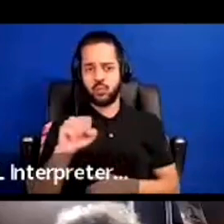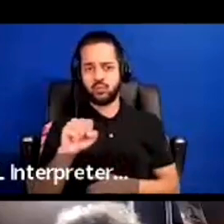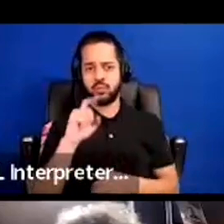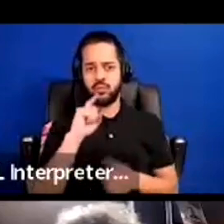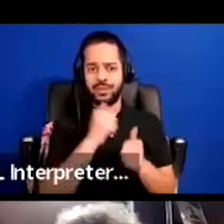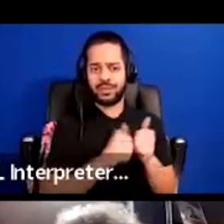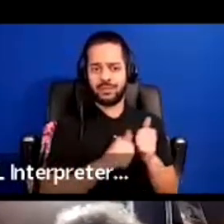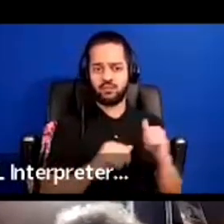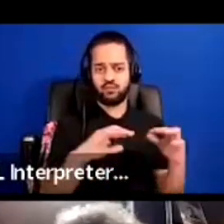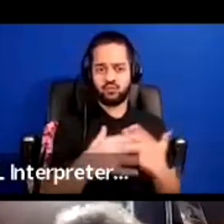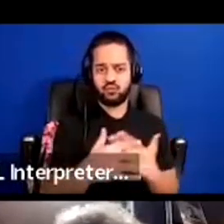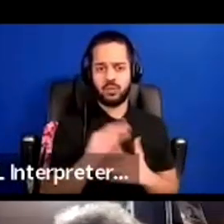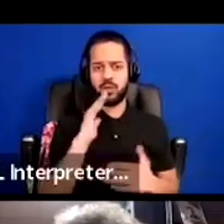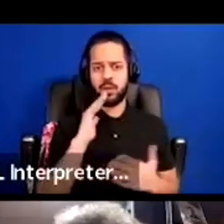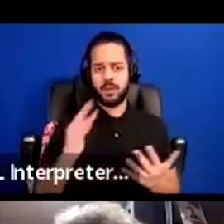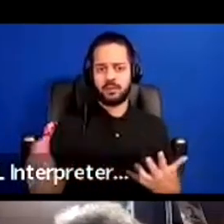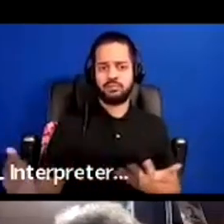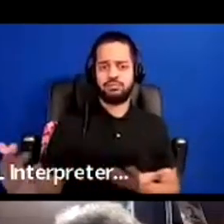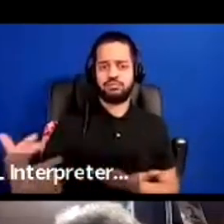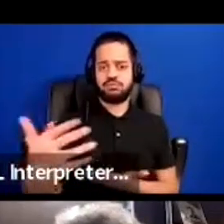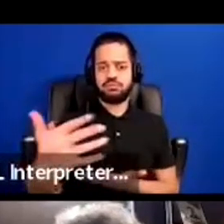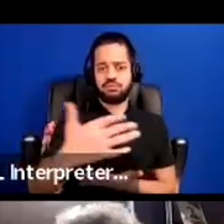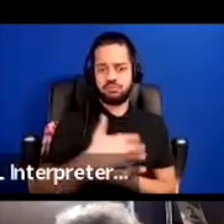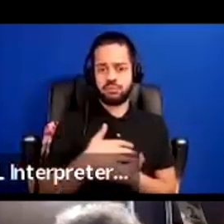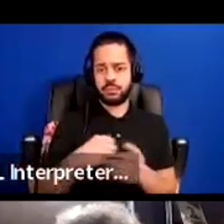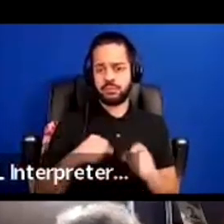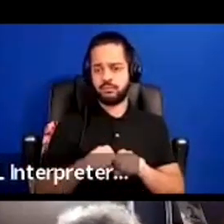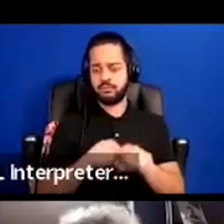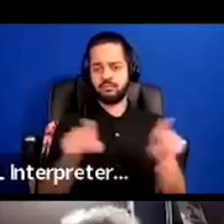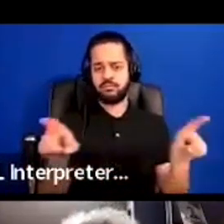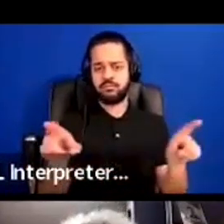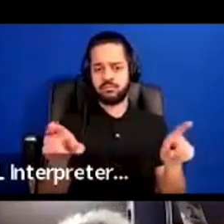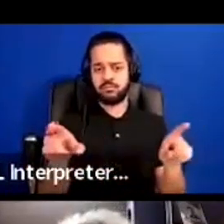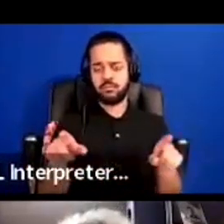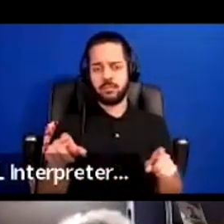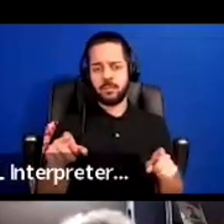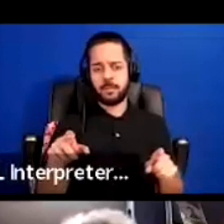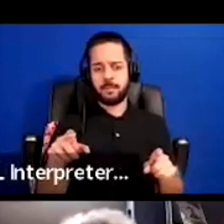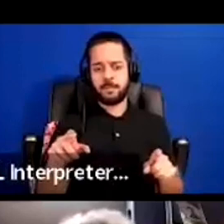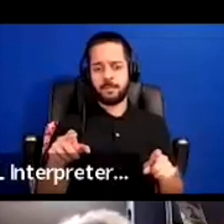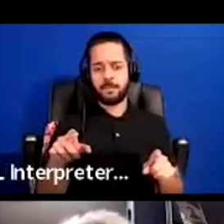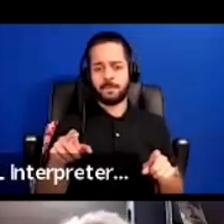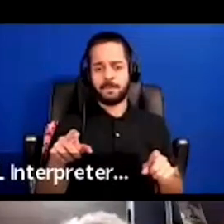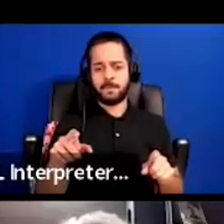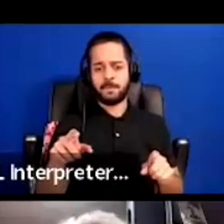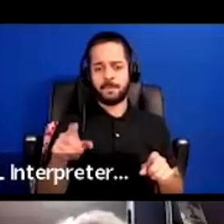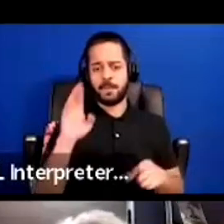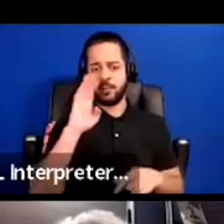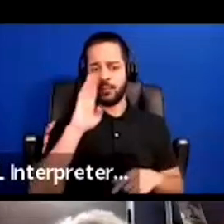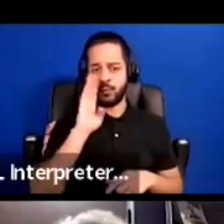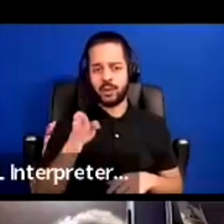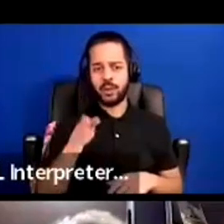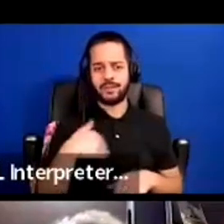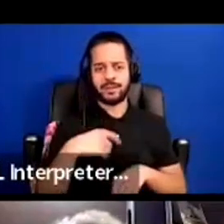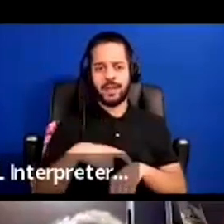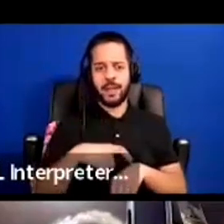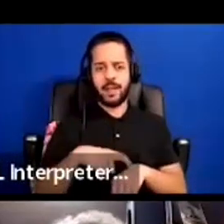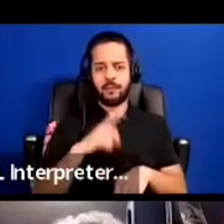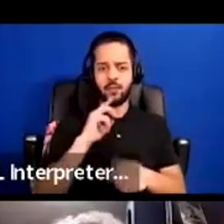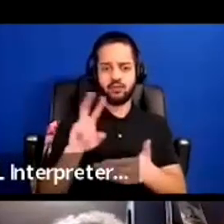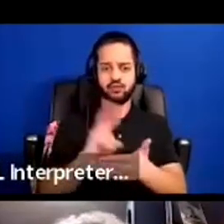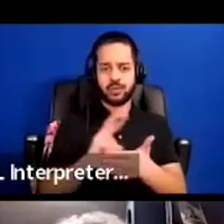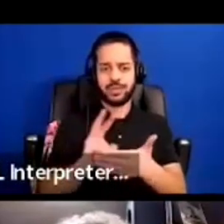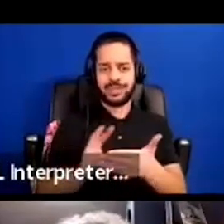will collate those and get them out to folks as well. So you will have a chance to read and get a little